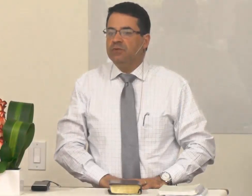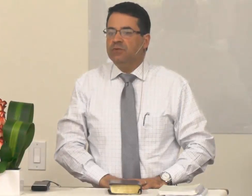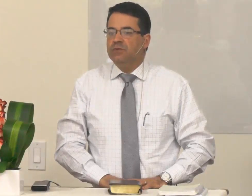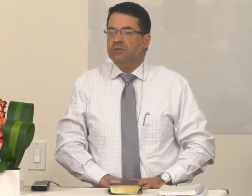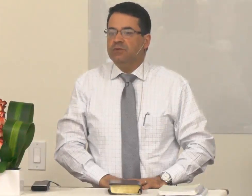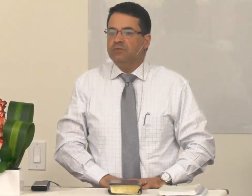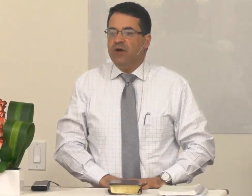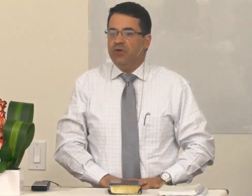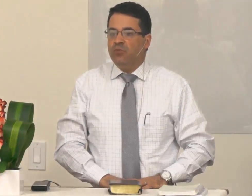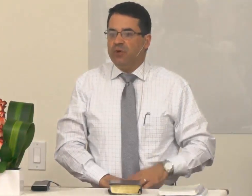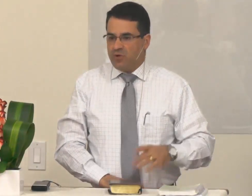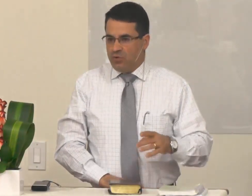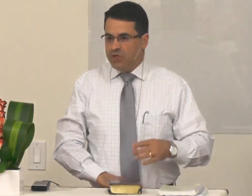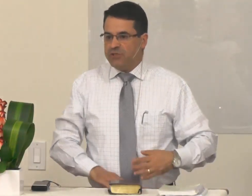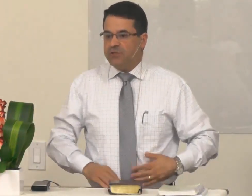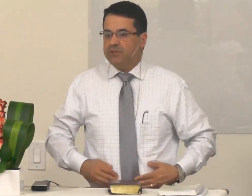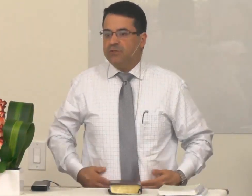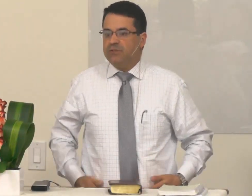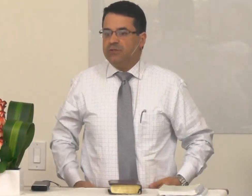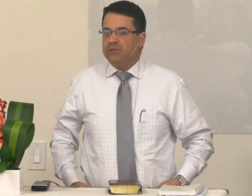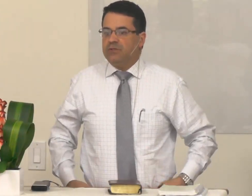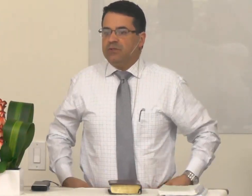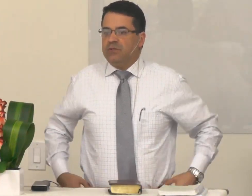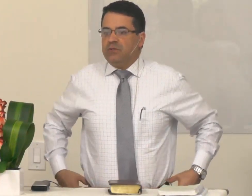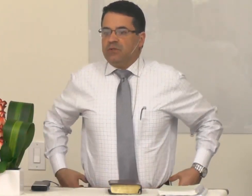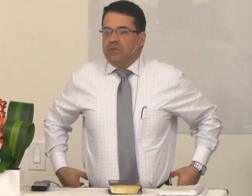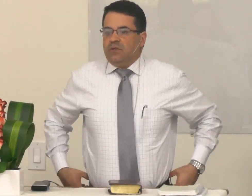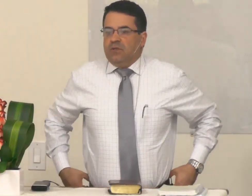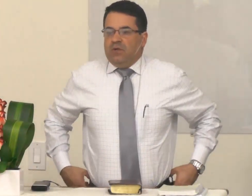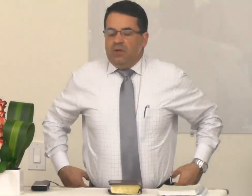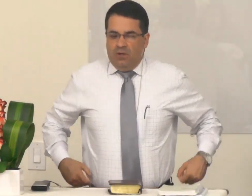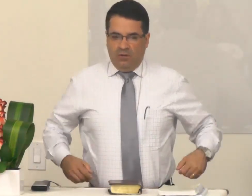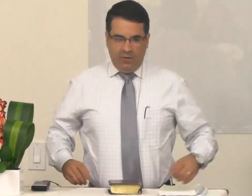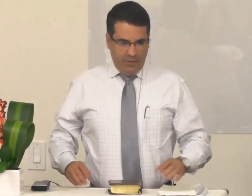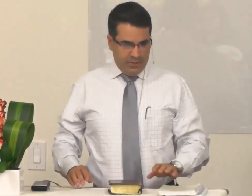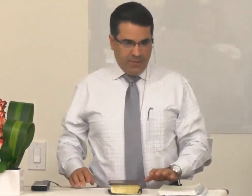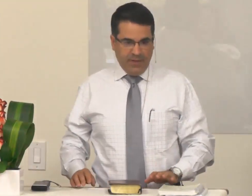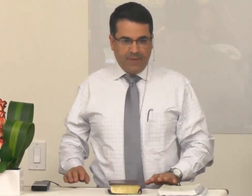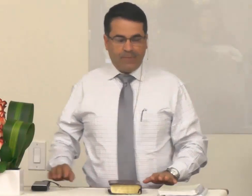group B have a meeting yesterday? Will they have a meeting today?